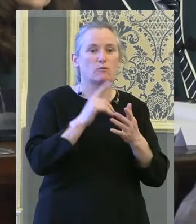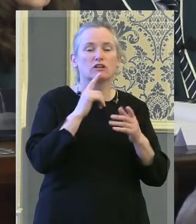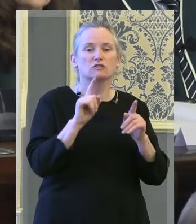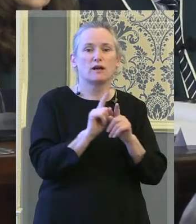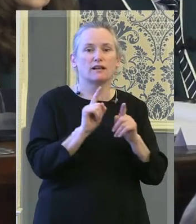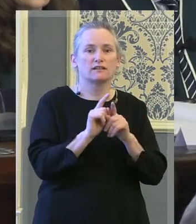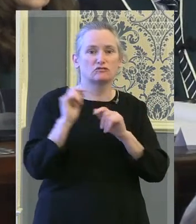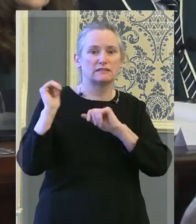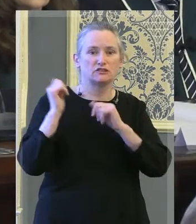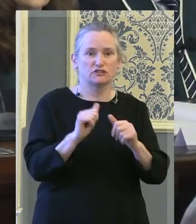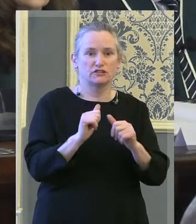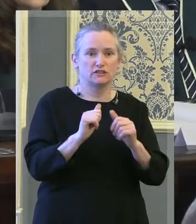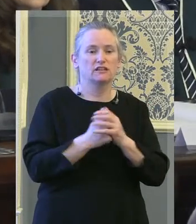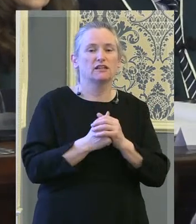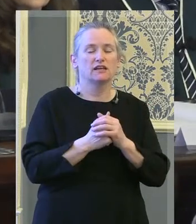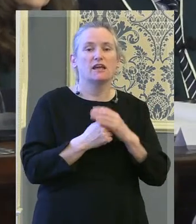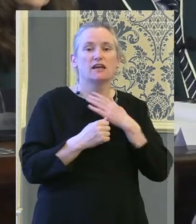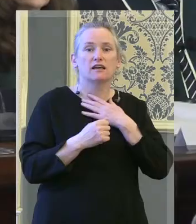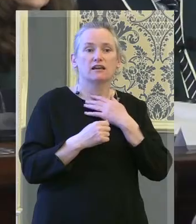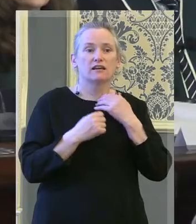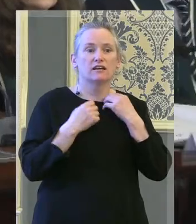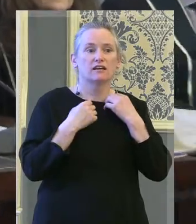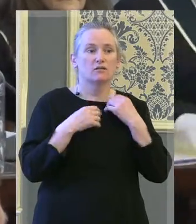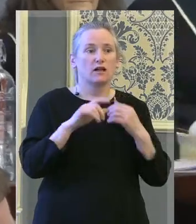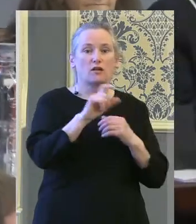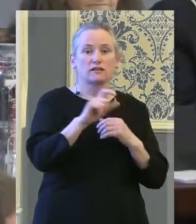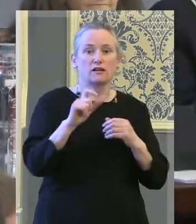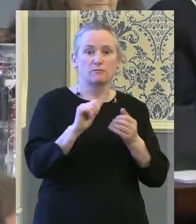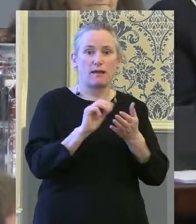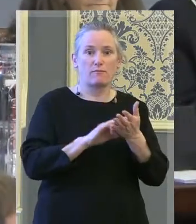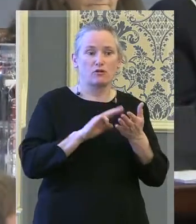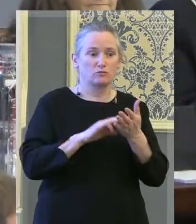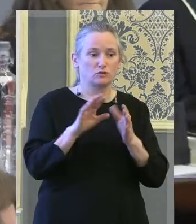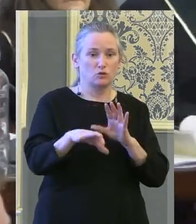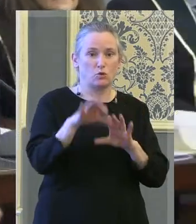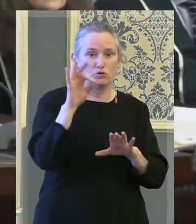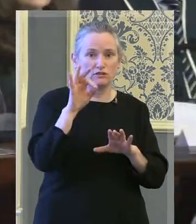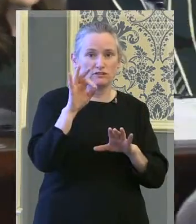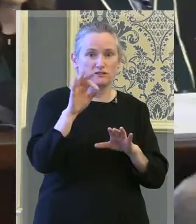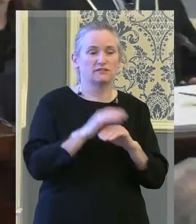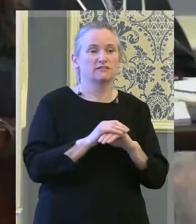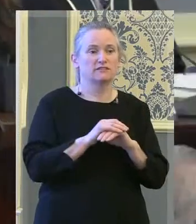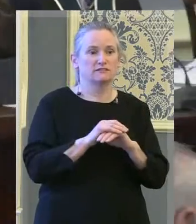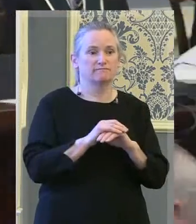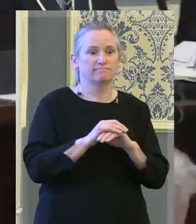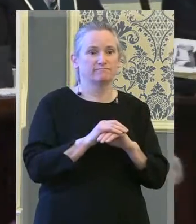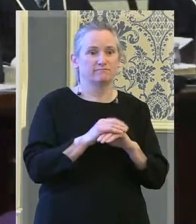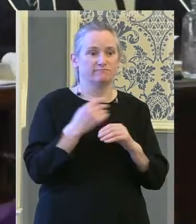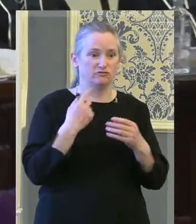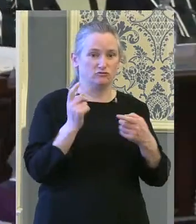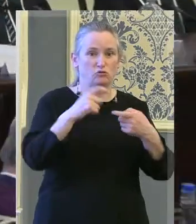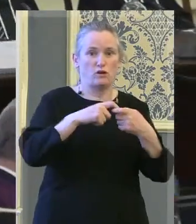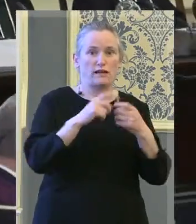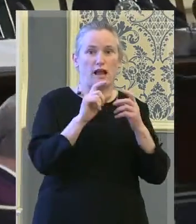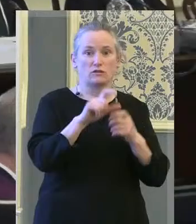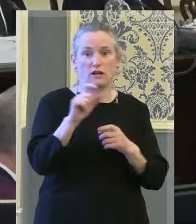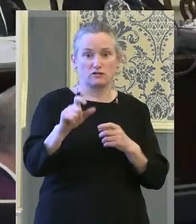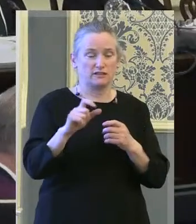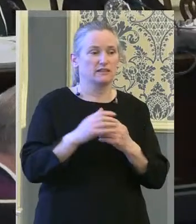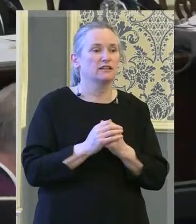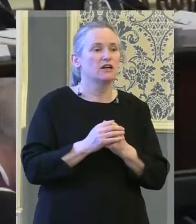the tradition whereby the city's council members were chosen from amongst those free men.